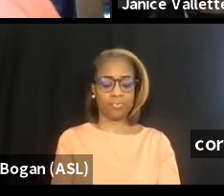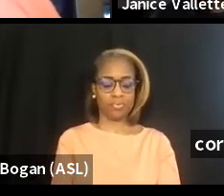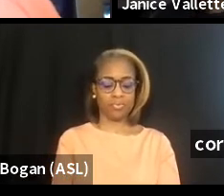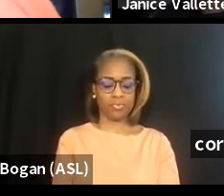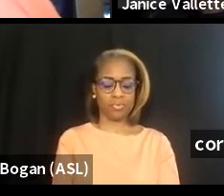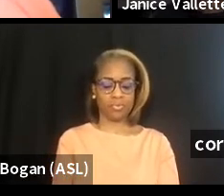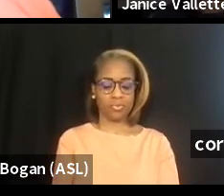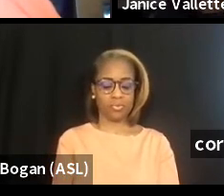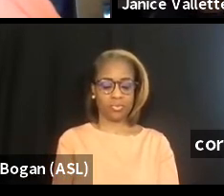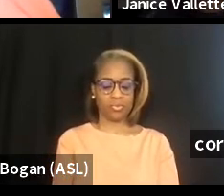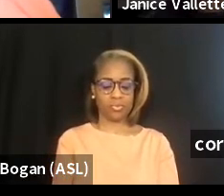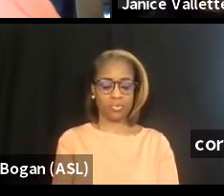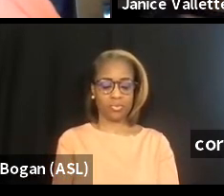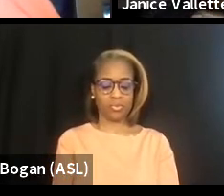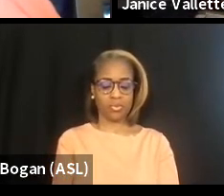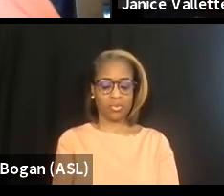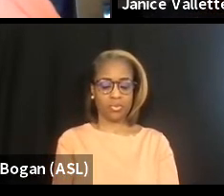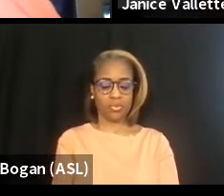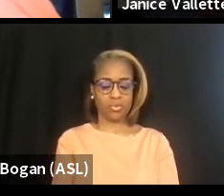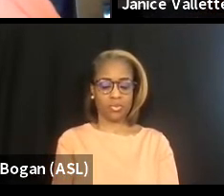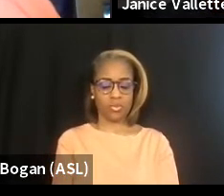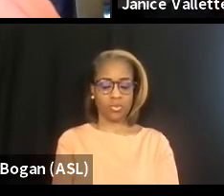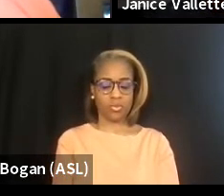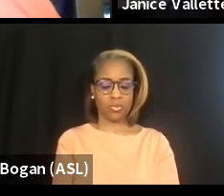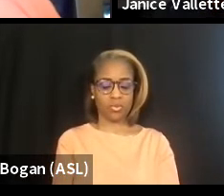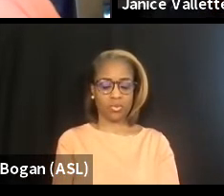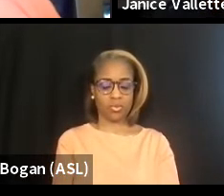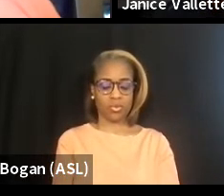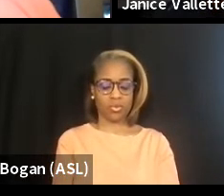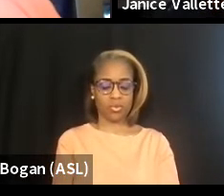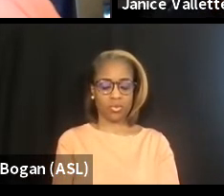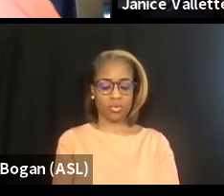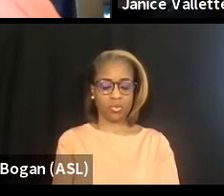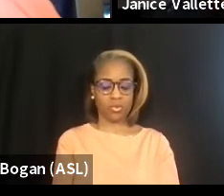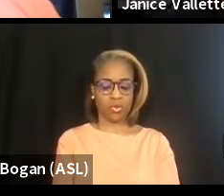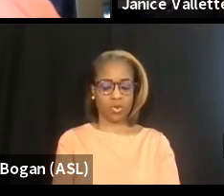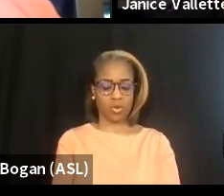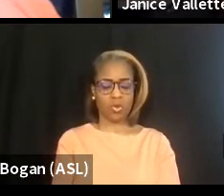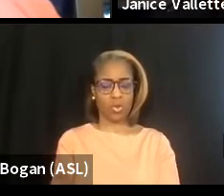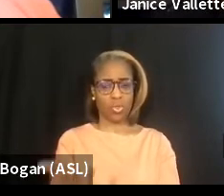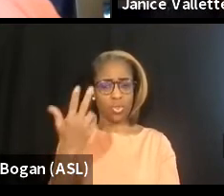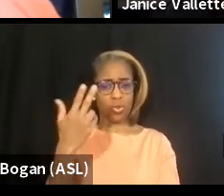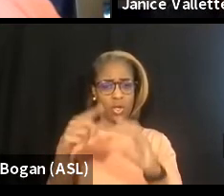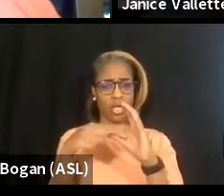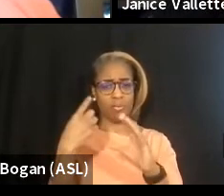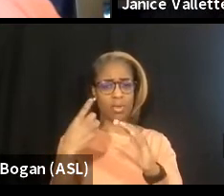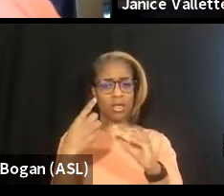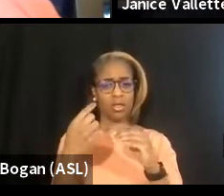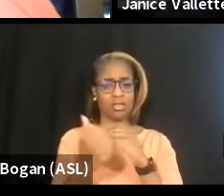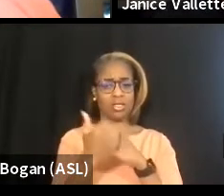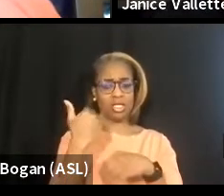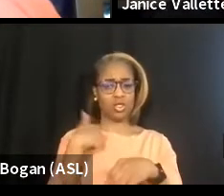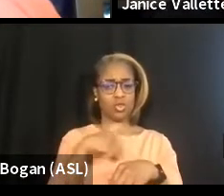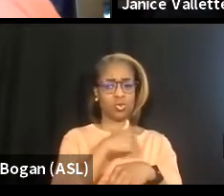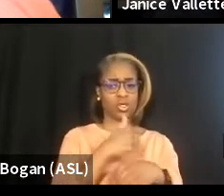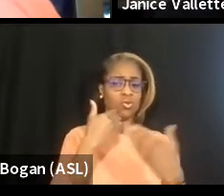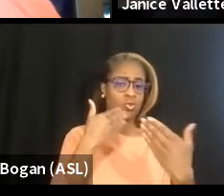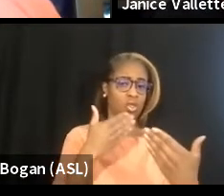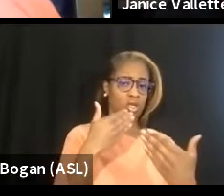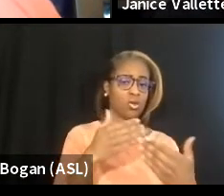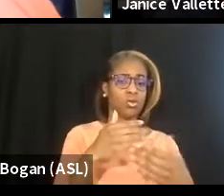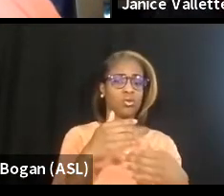emails sent to the commission that were provided to us that the commissioners reviewed. Thank you to whoever sent those